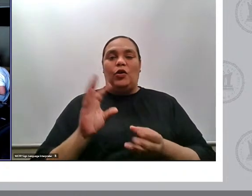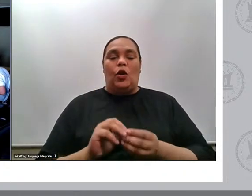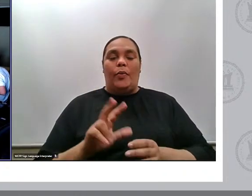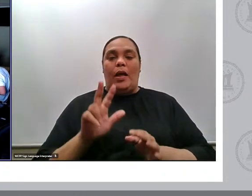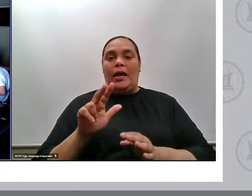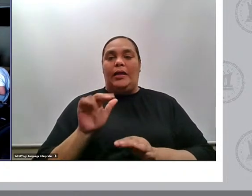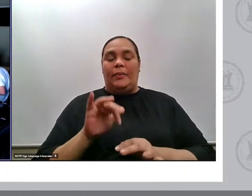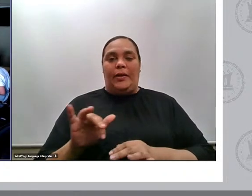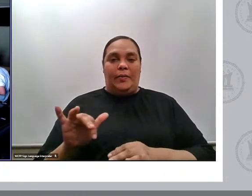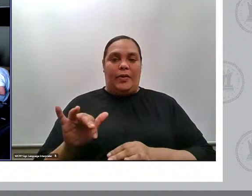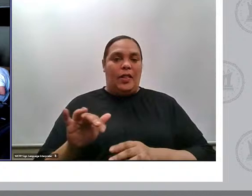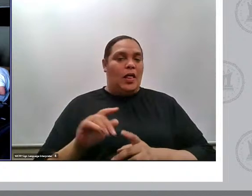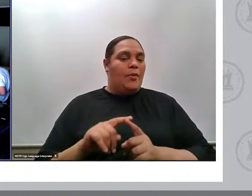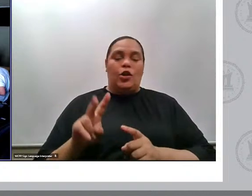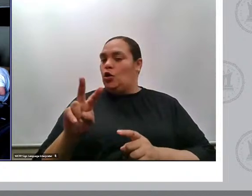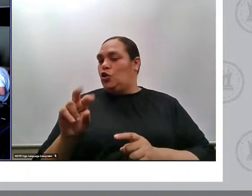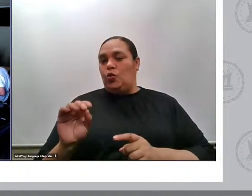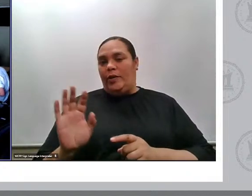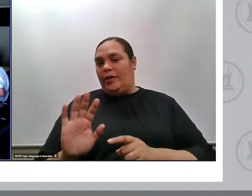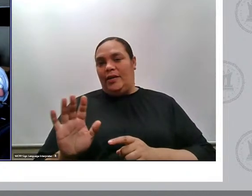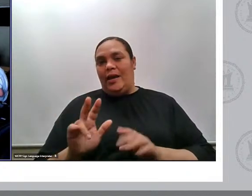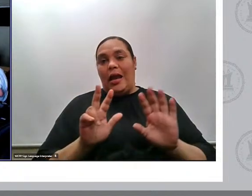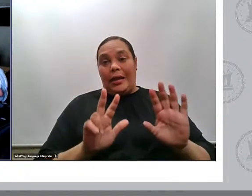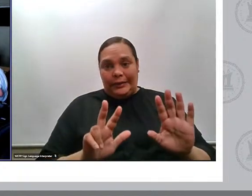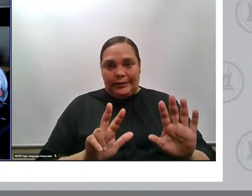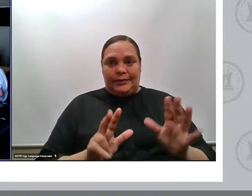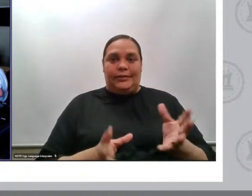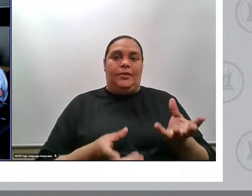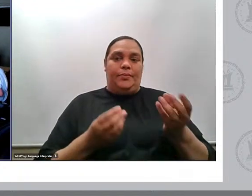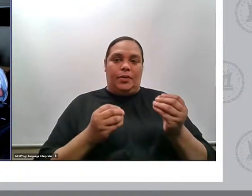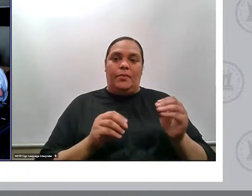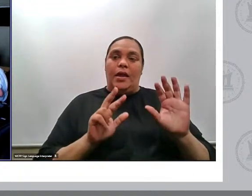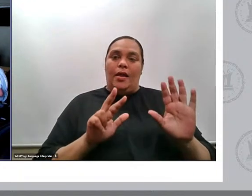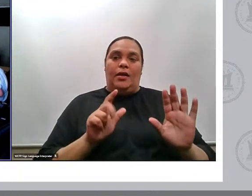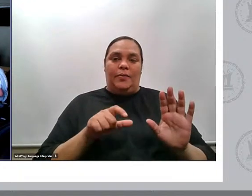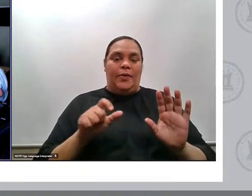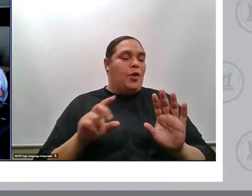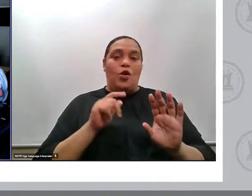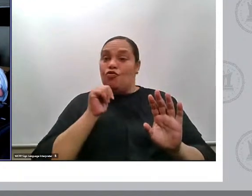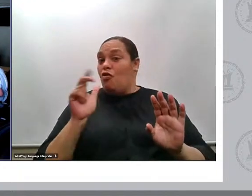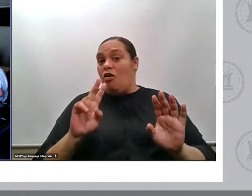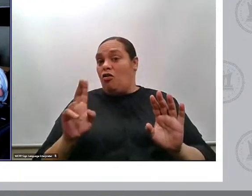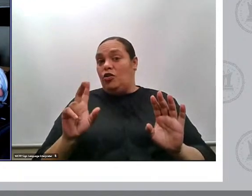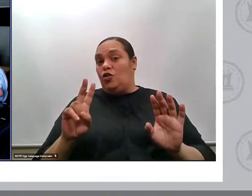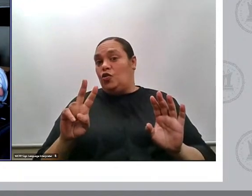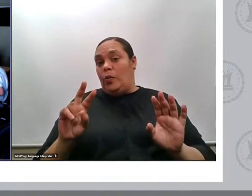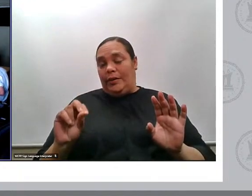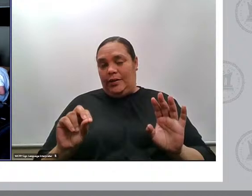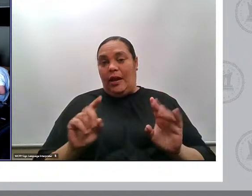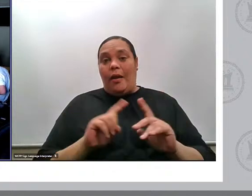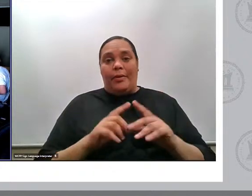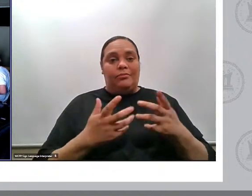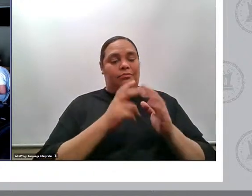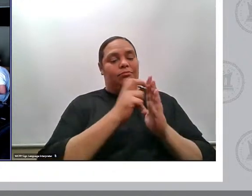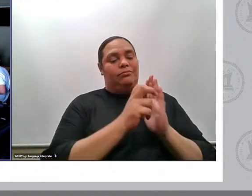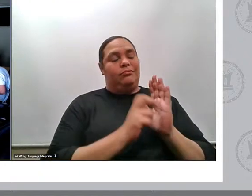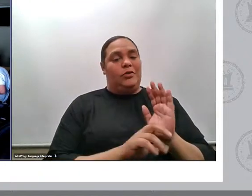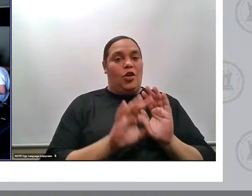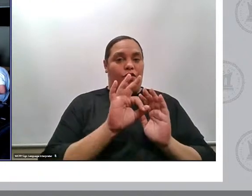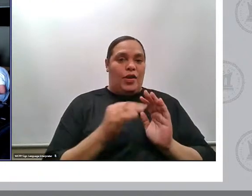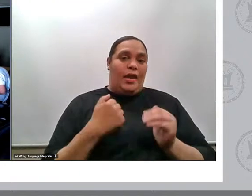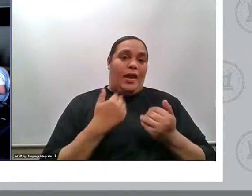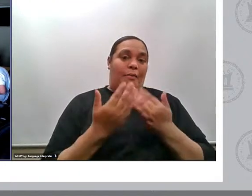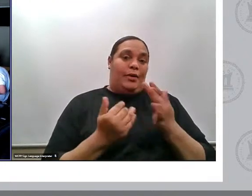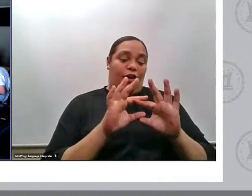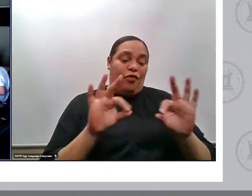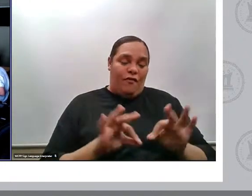nominees, not 20, were received. So it's 8 nominees were received. In accordance with Regulation 3, application